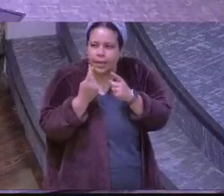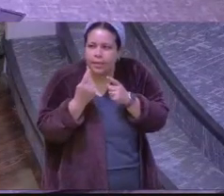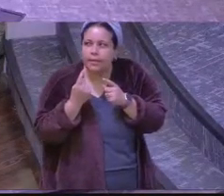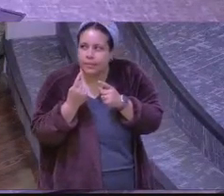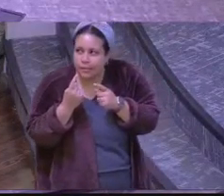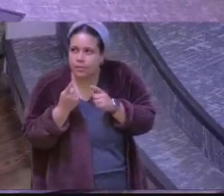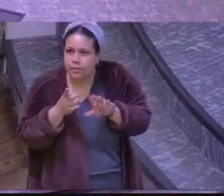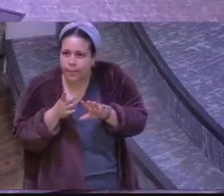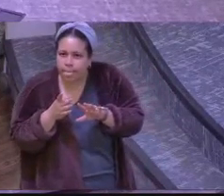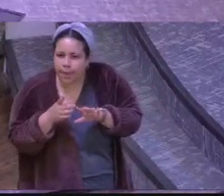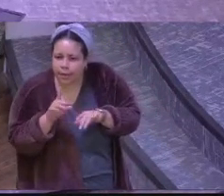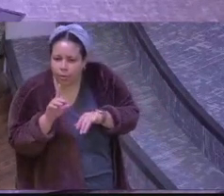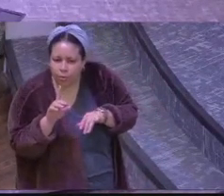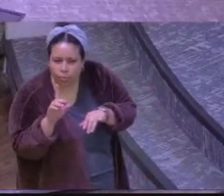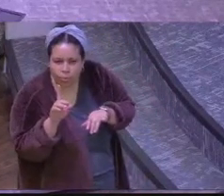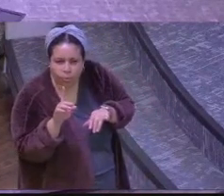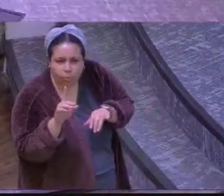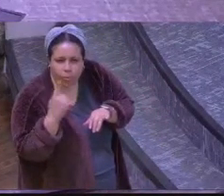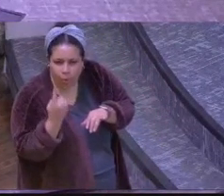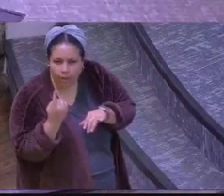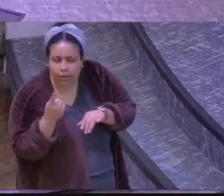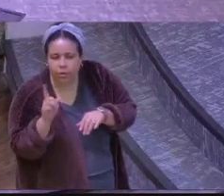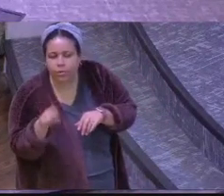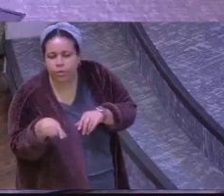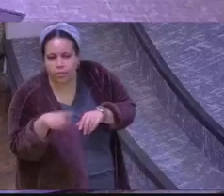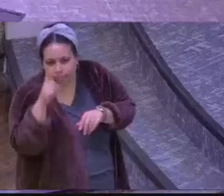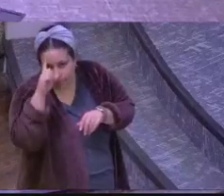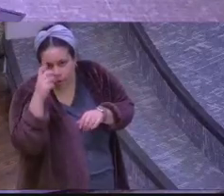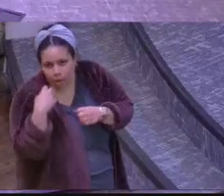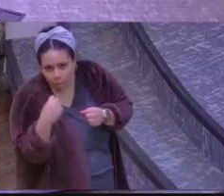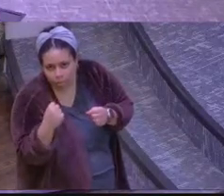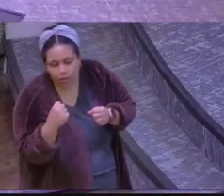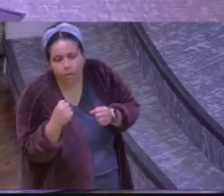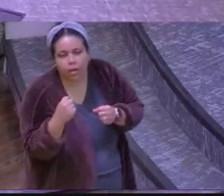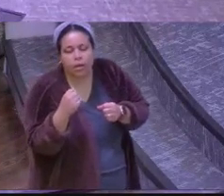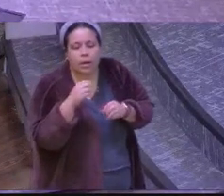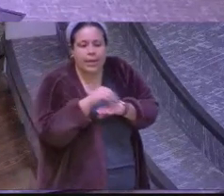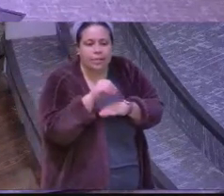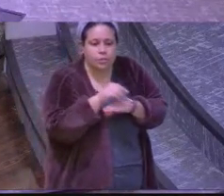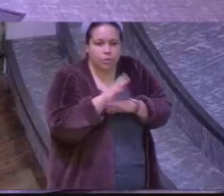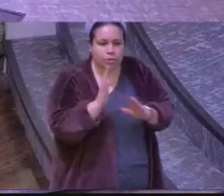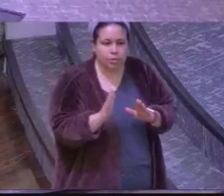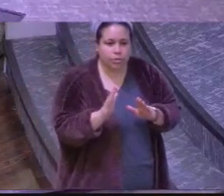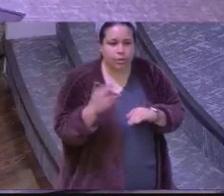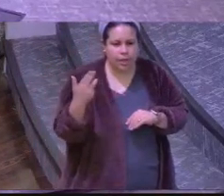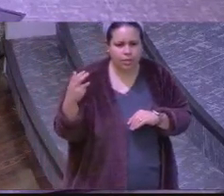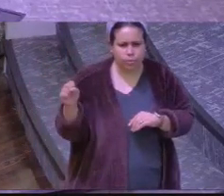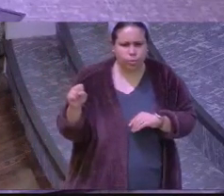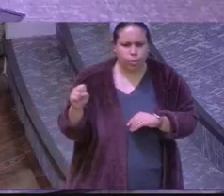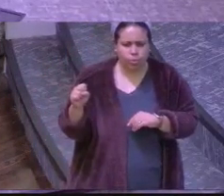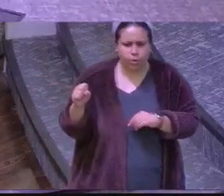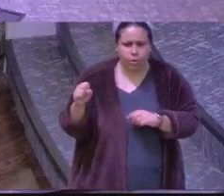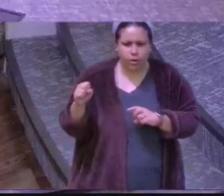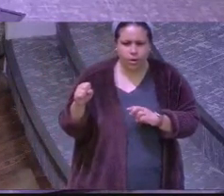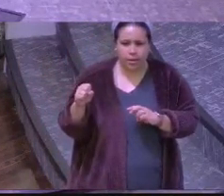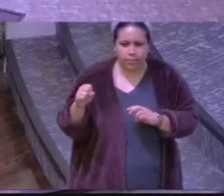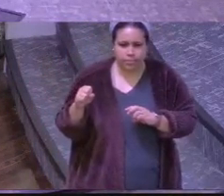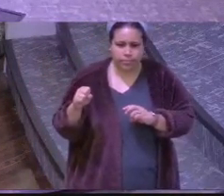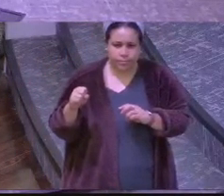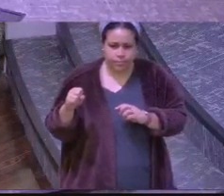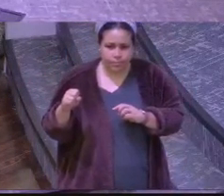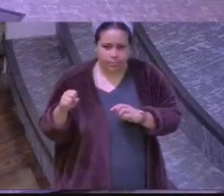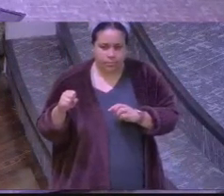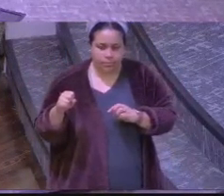one with the mental health counselors at the high school.